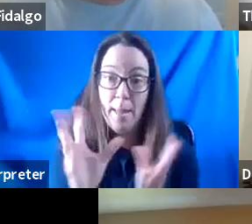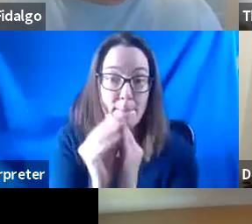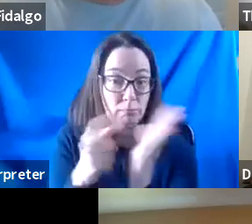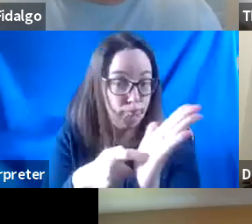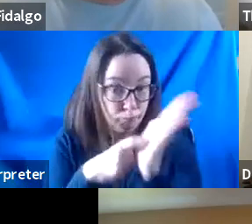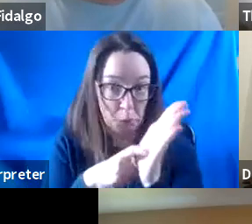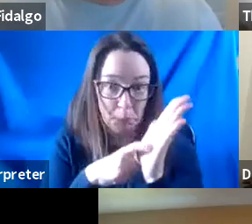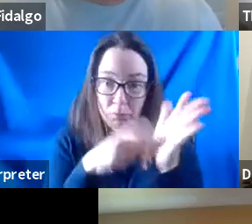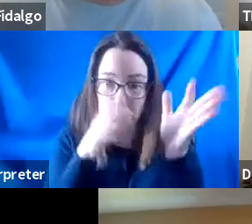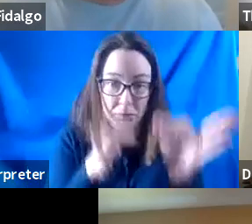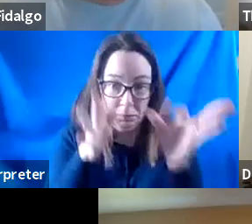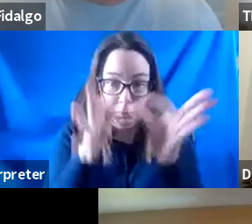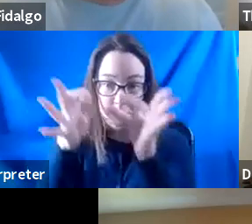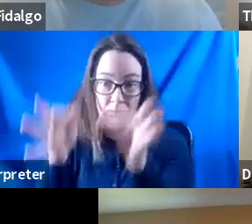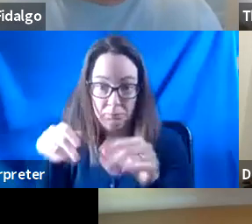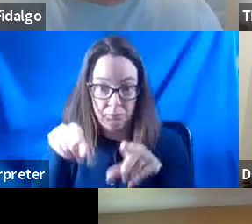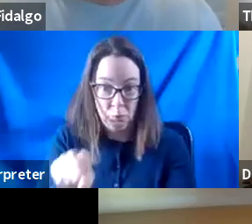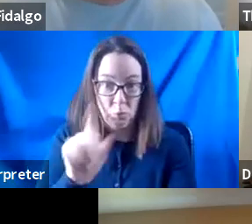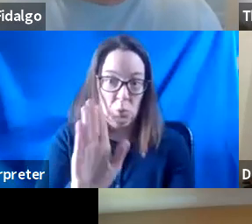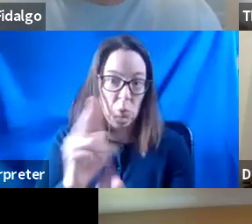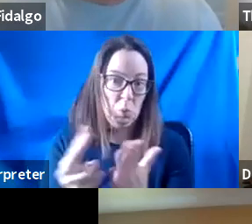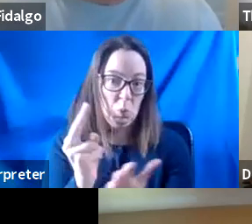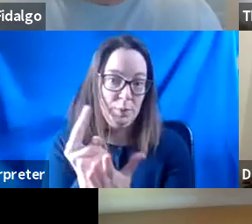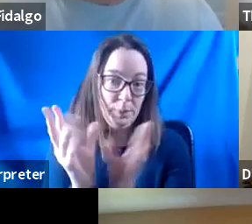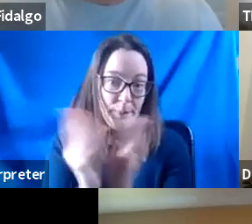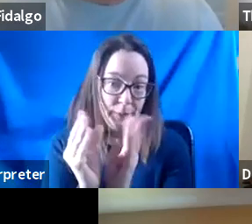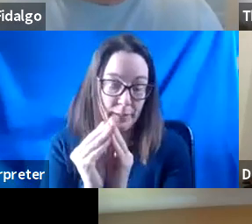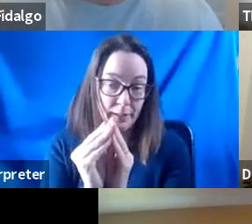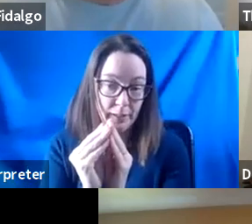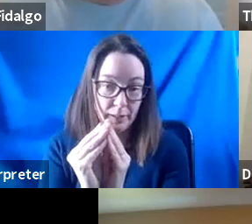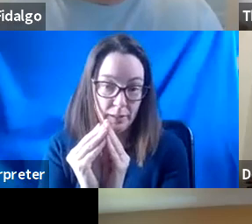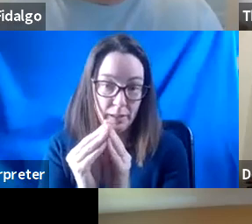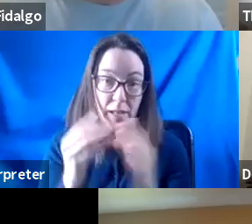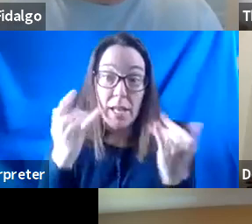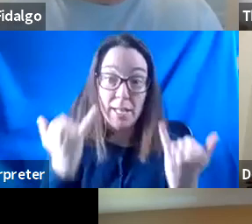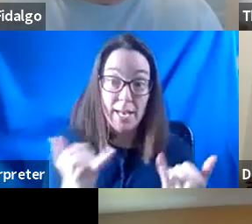2-hour block, and now suddenly that 2-hour block is going to address a microaggression.